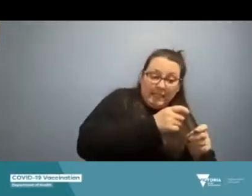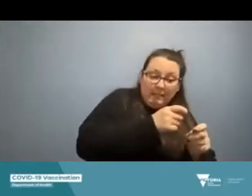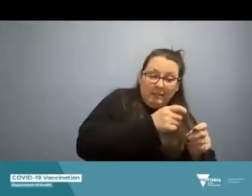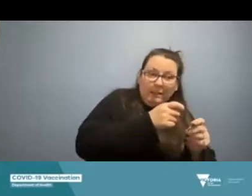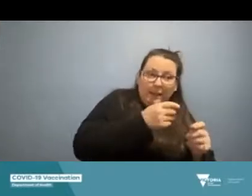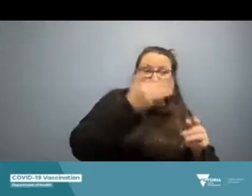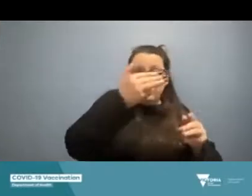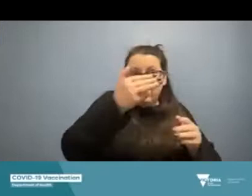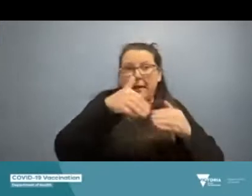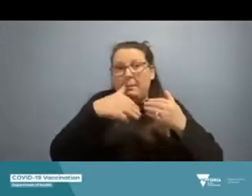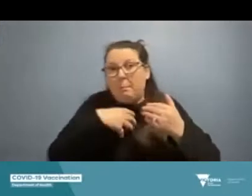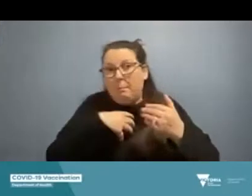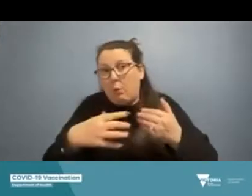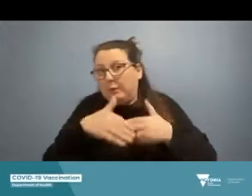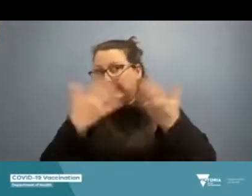Mahana.